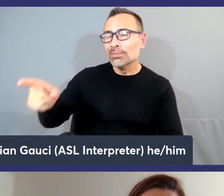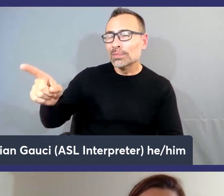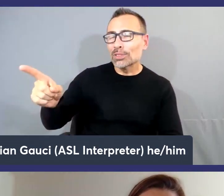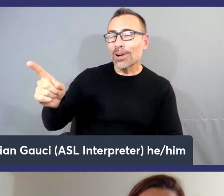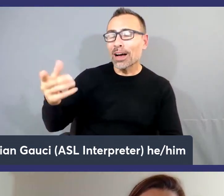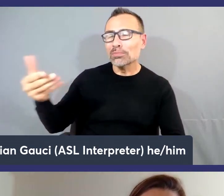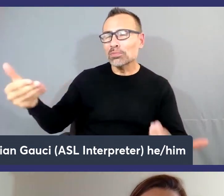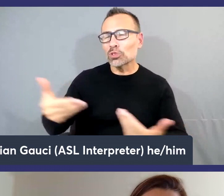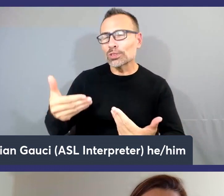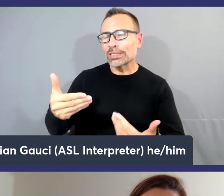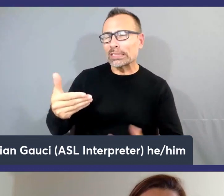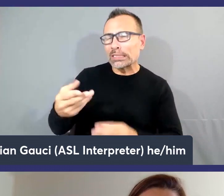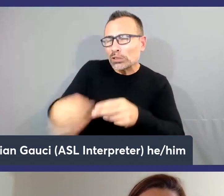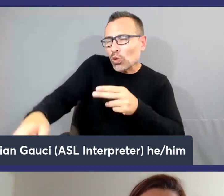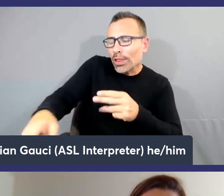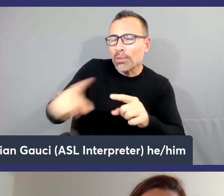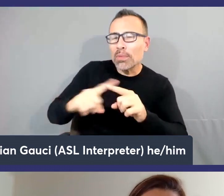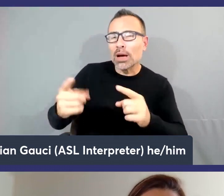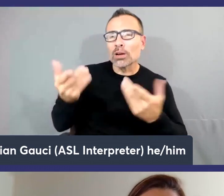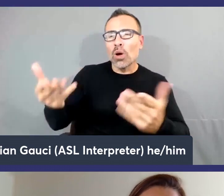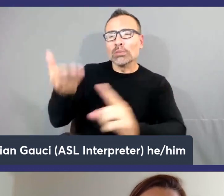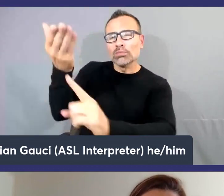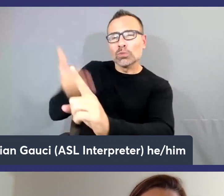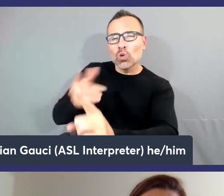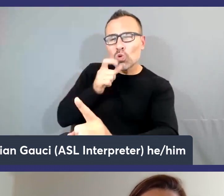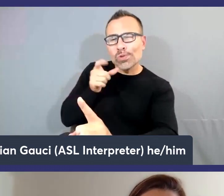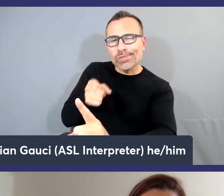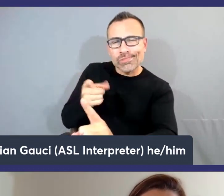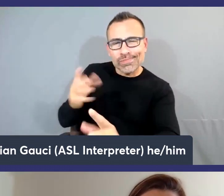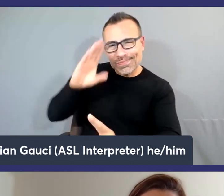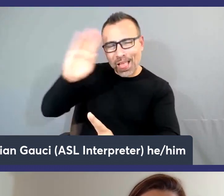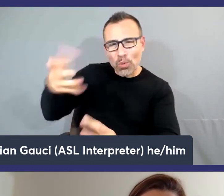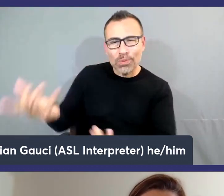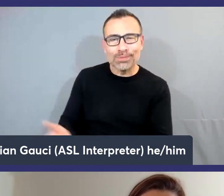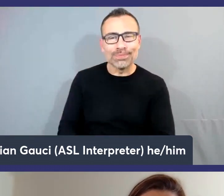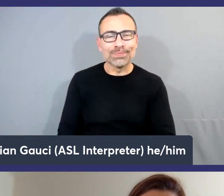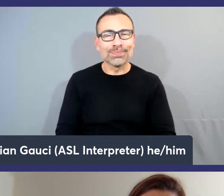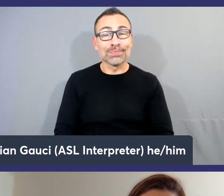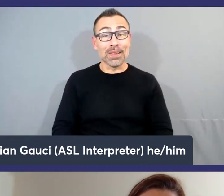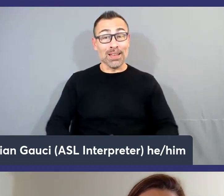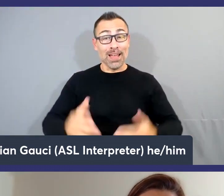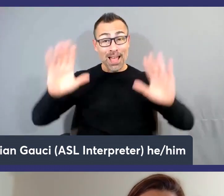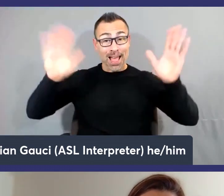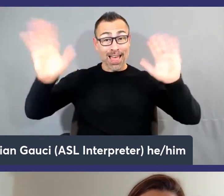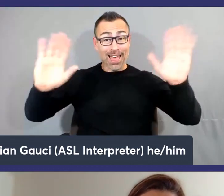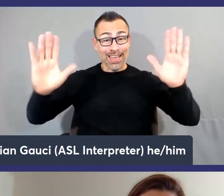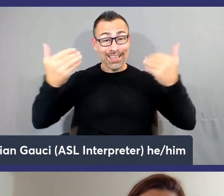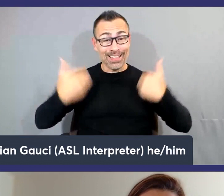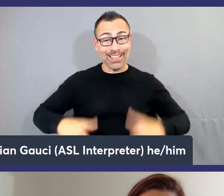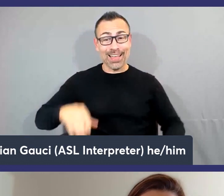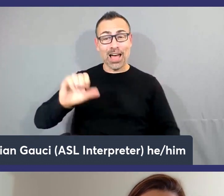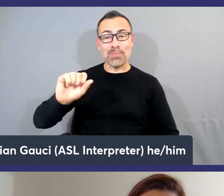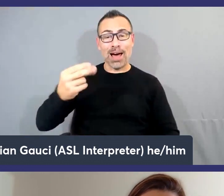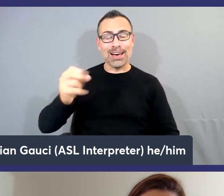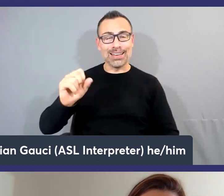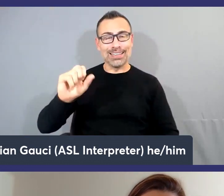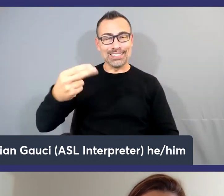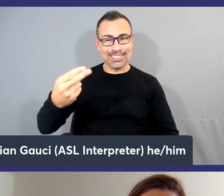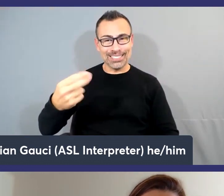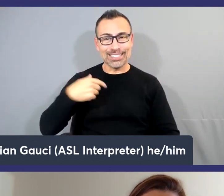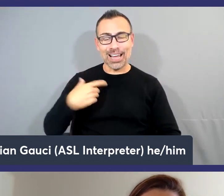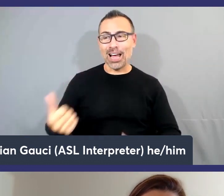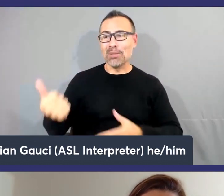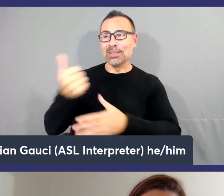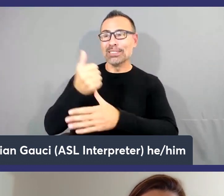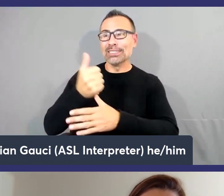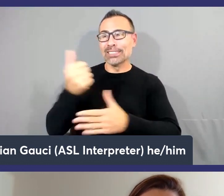but please say hi to everyone. Introduce yourself. Hi, everyone. I'm Ashish. I'm a senior applied scientist